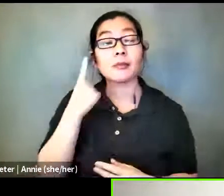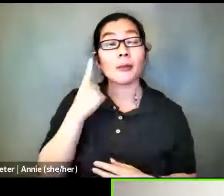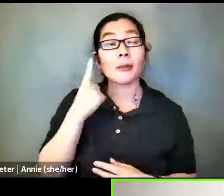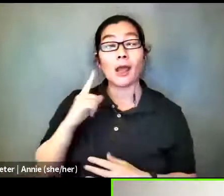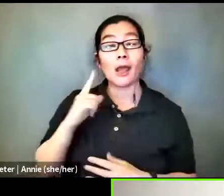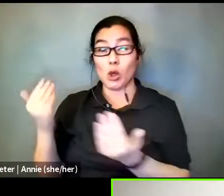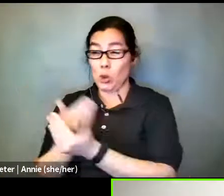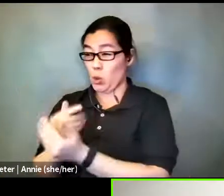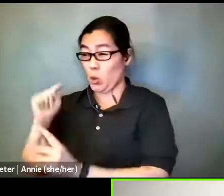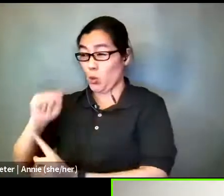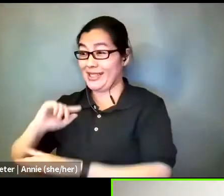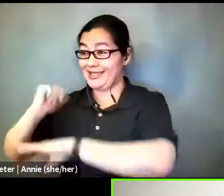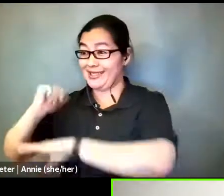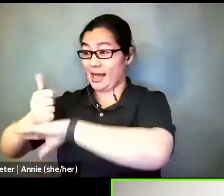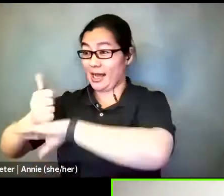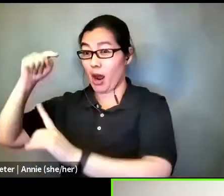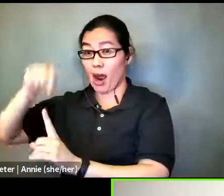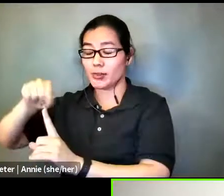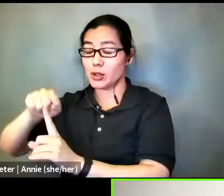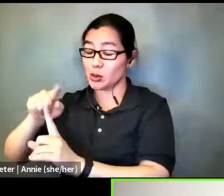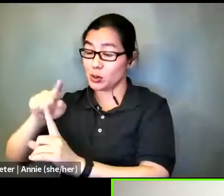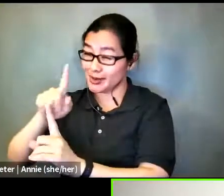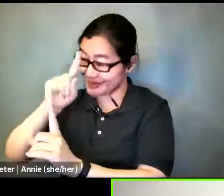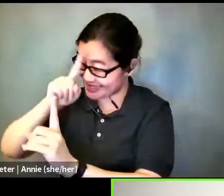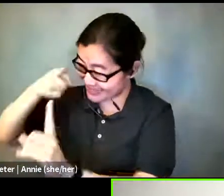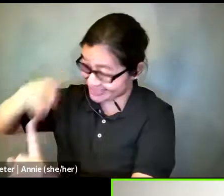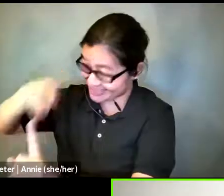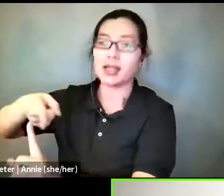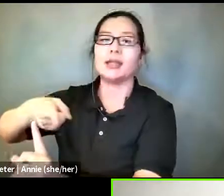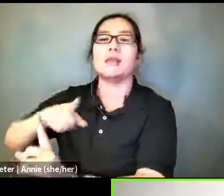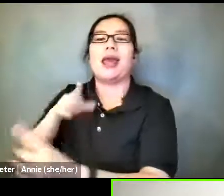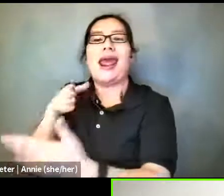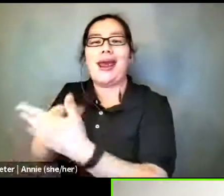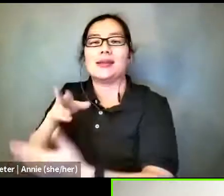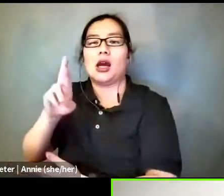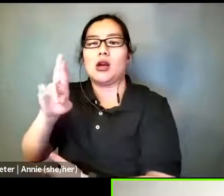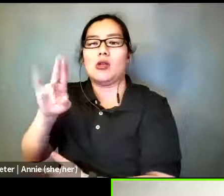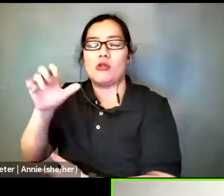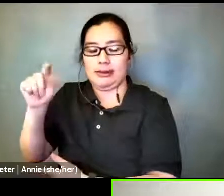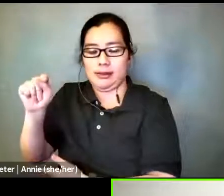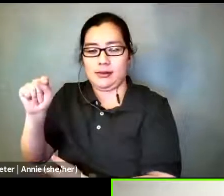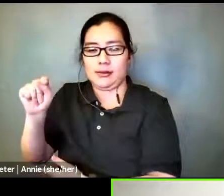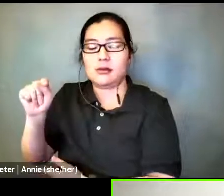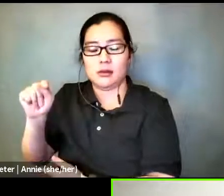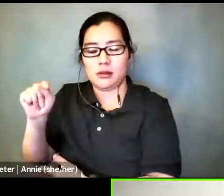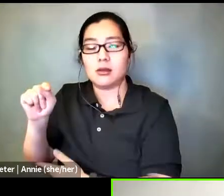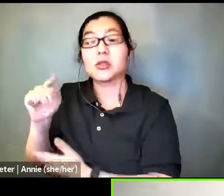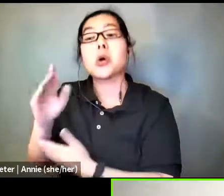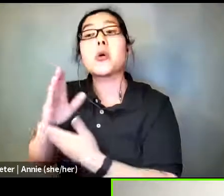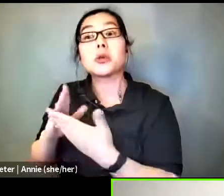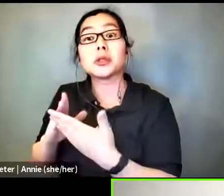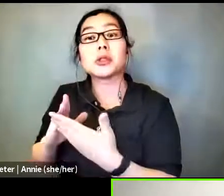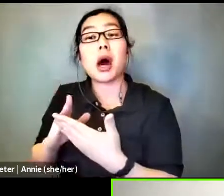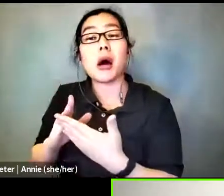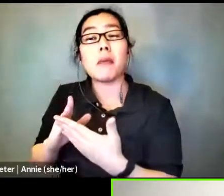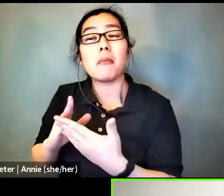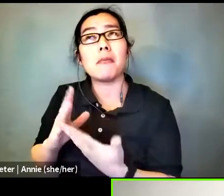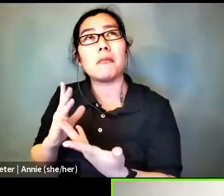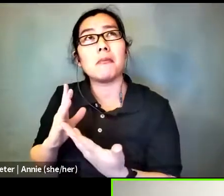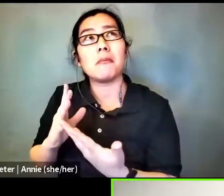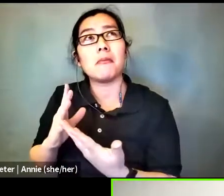anti-racist. So some of the work really encompasses all of the communities. A few of them are